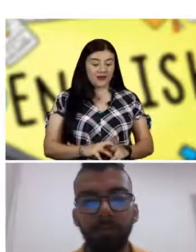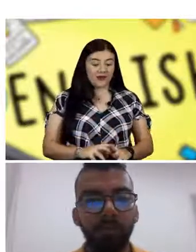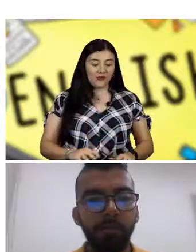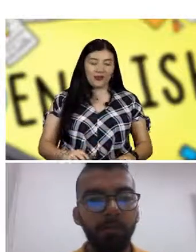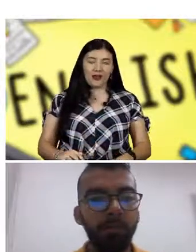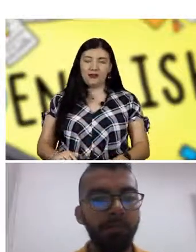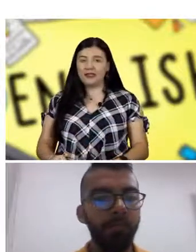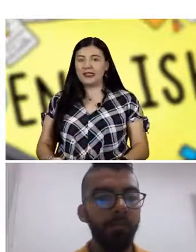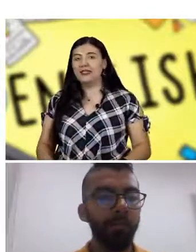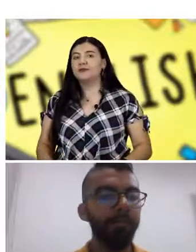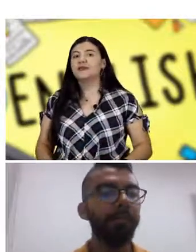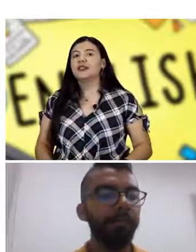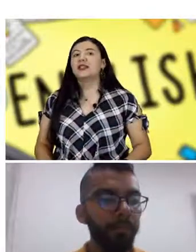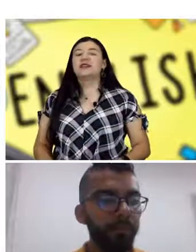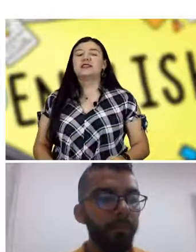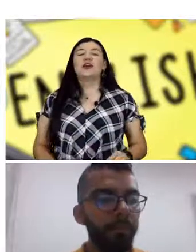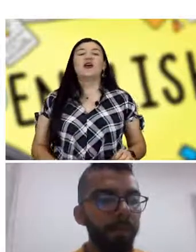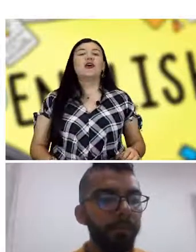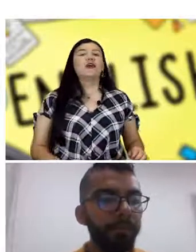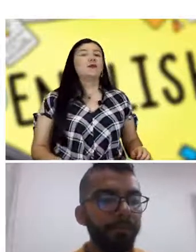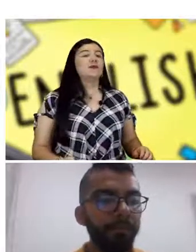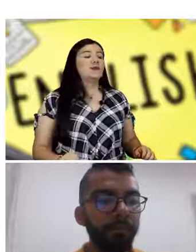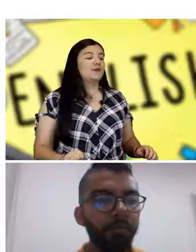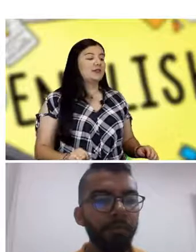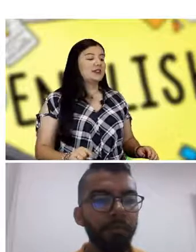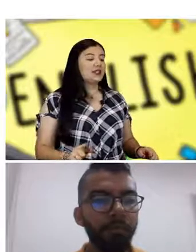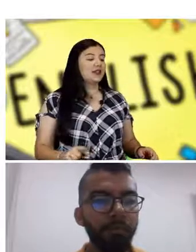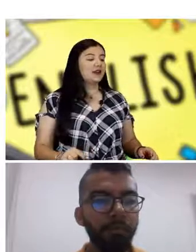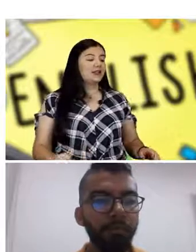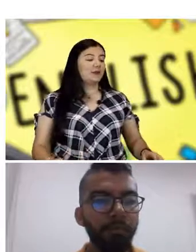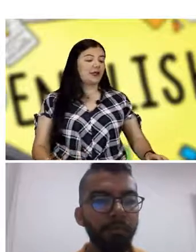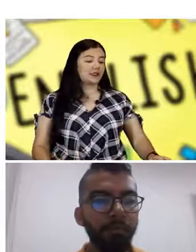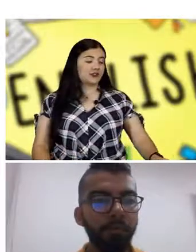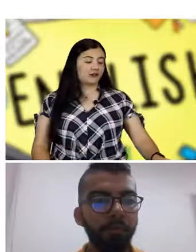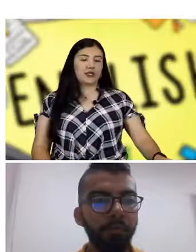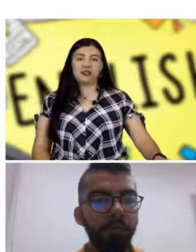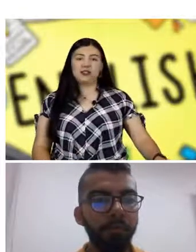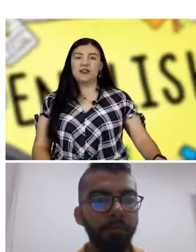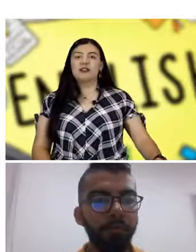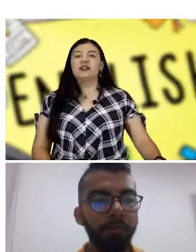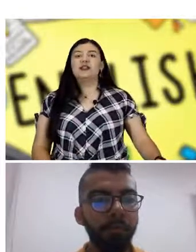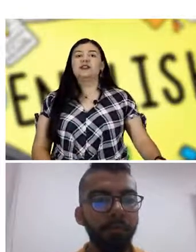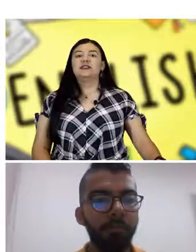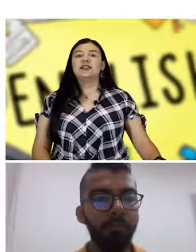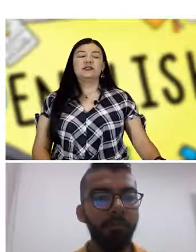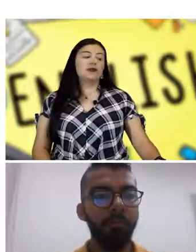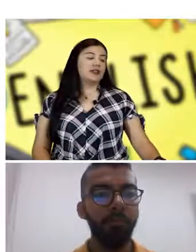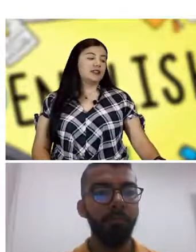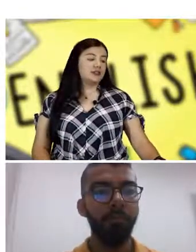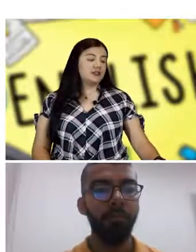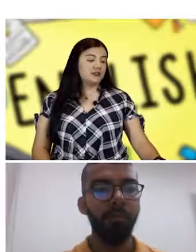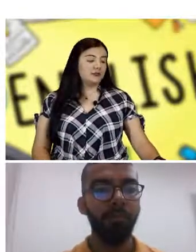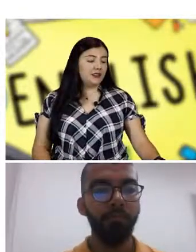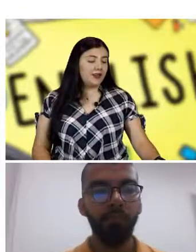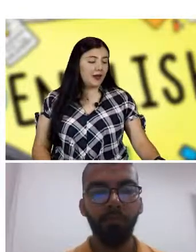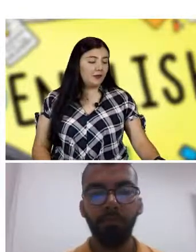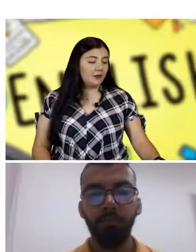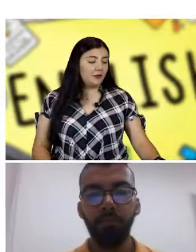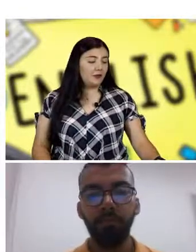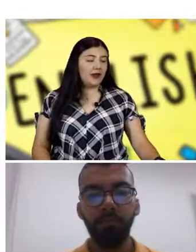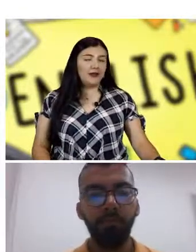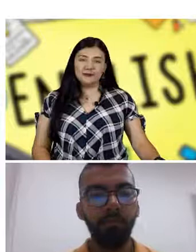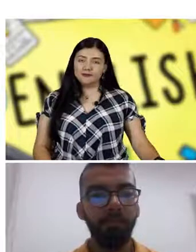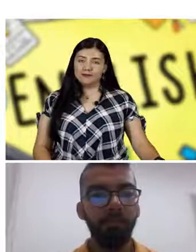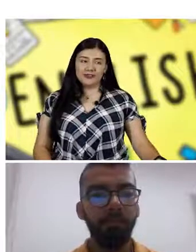primera ronda, ¿ok? So, take a look at the picture, right? This one is going to be